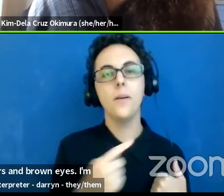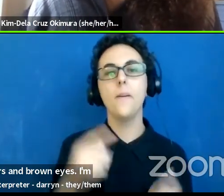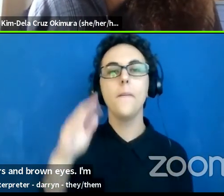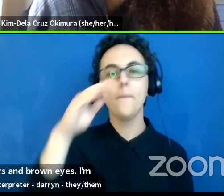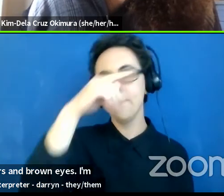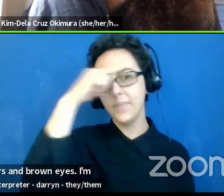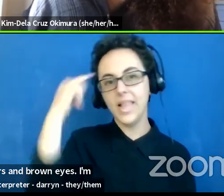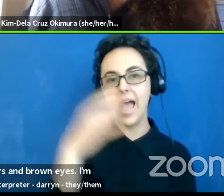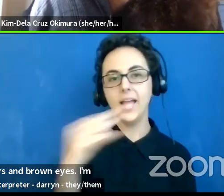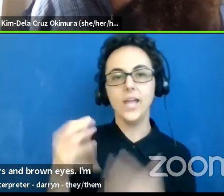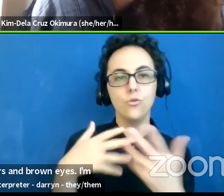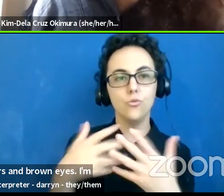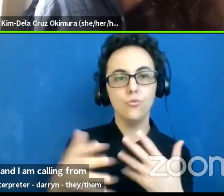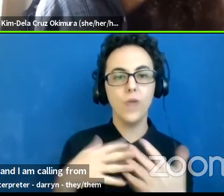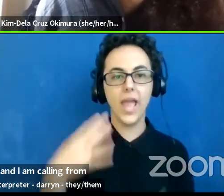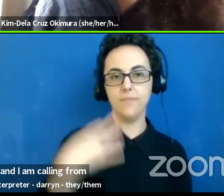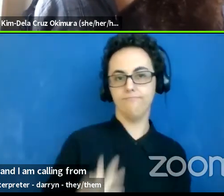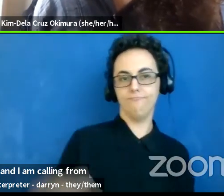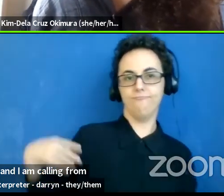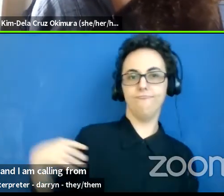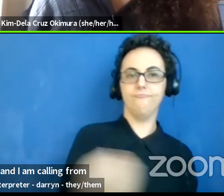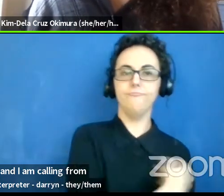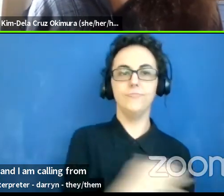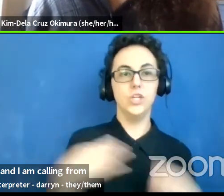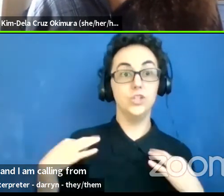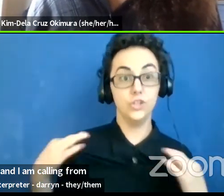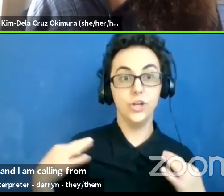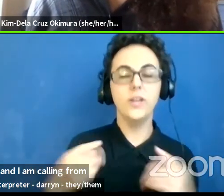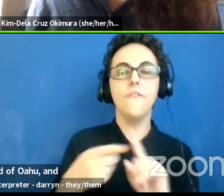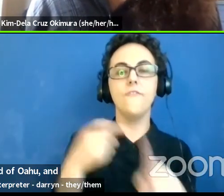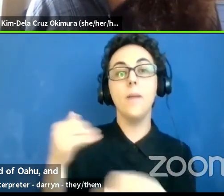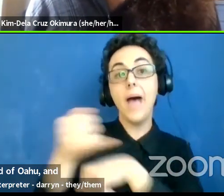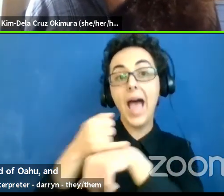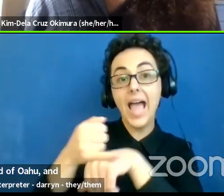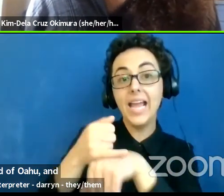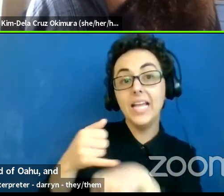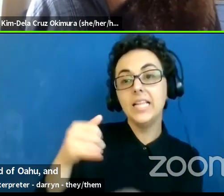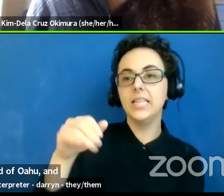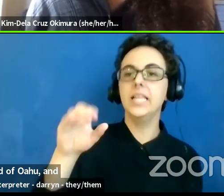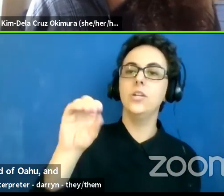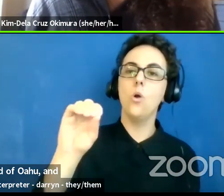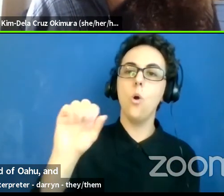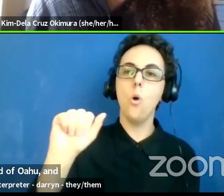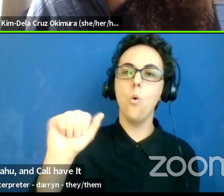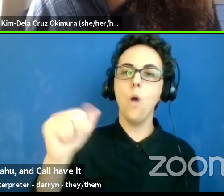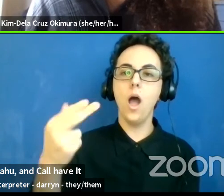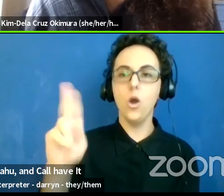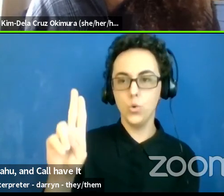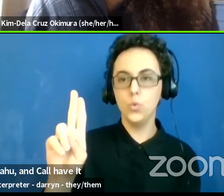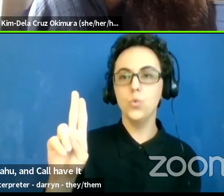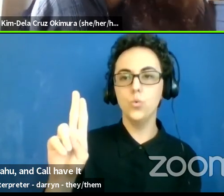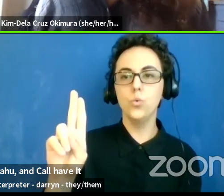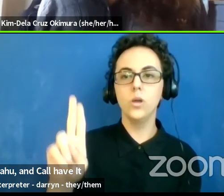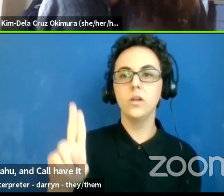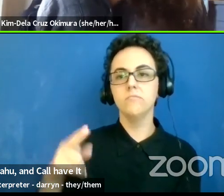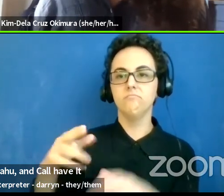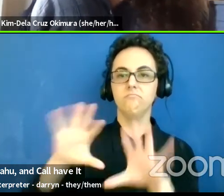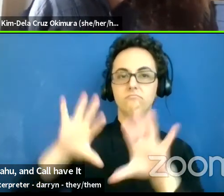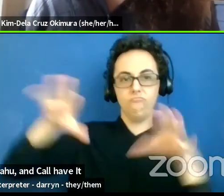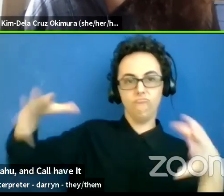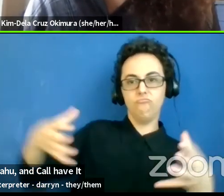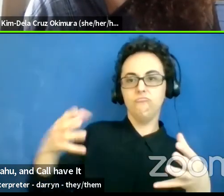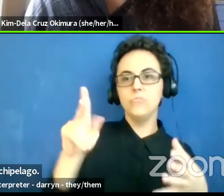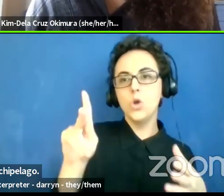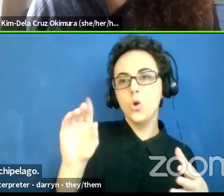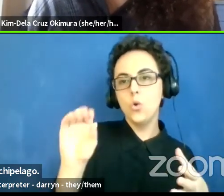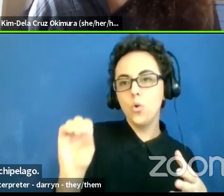calling from, and I am from, the island of Oahu in Ko Hawaii Pai Aina, or the Hawaiian archipelago.